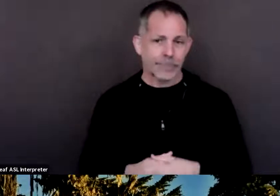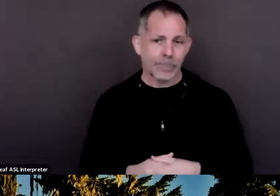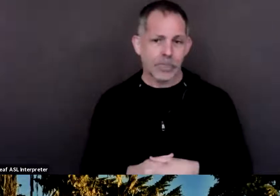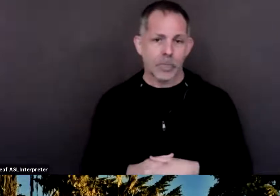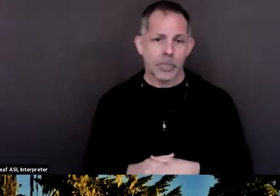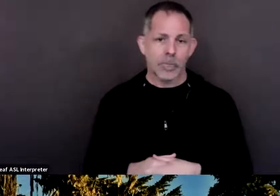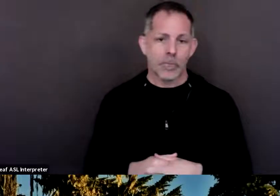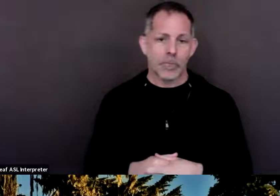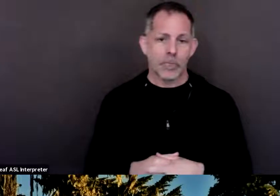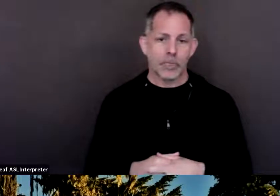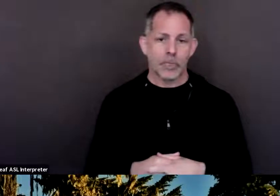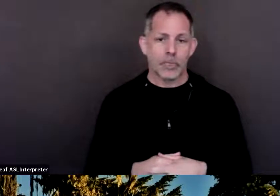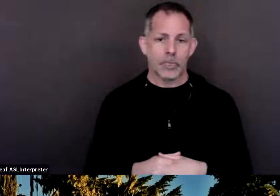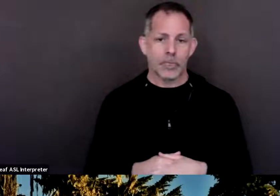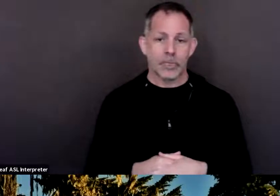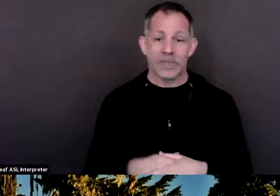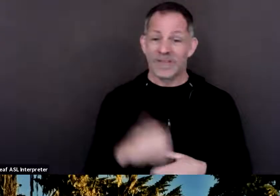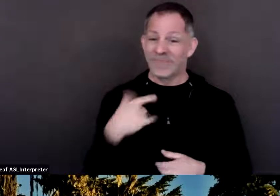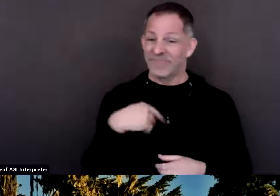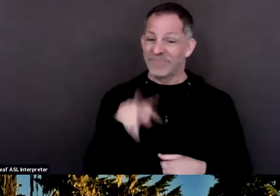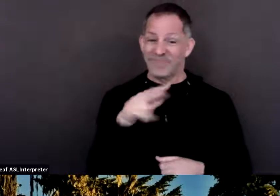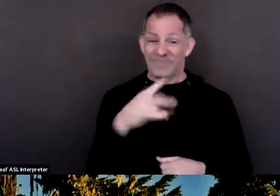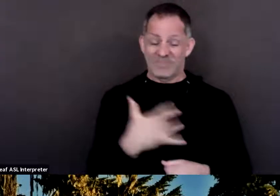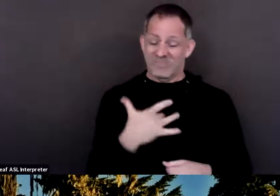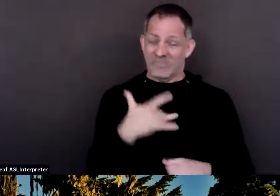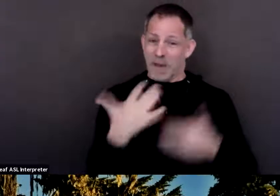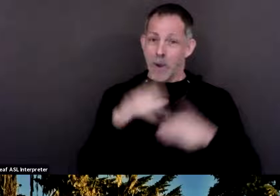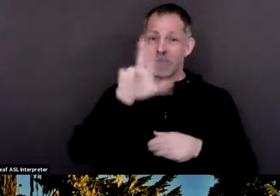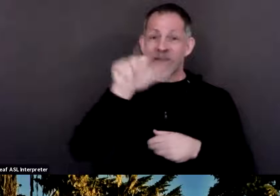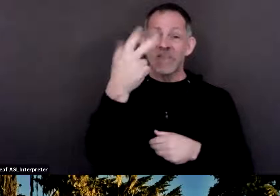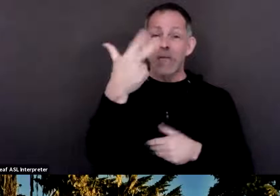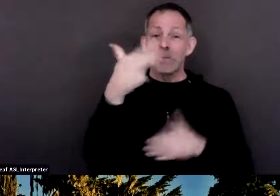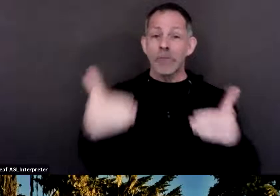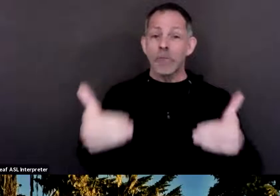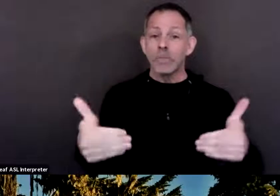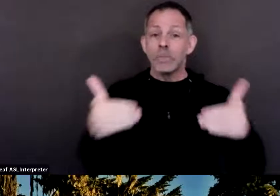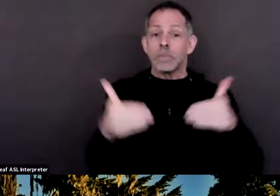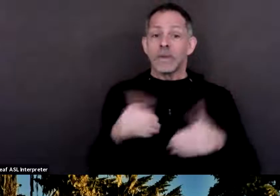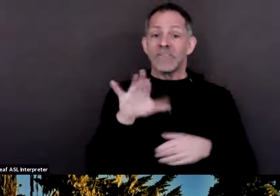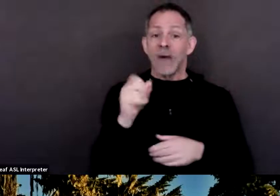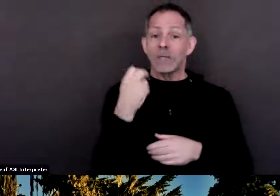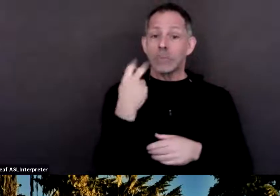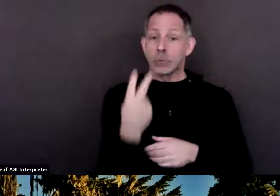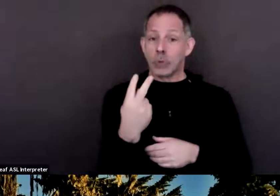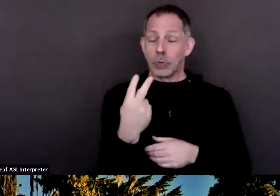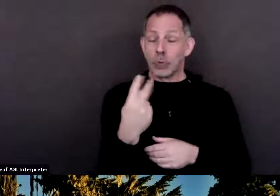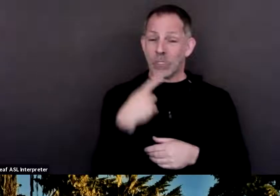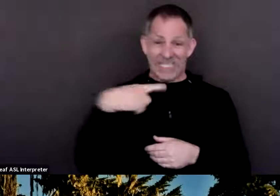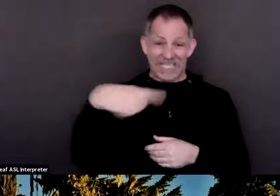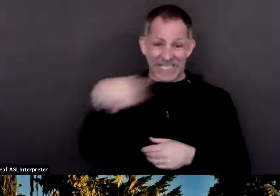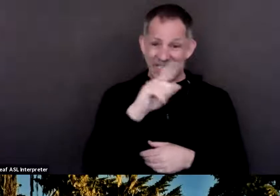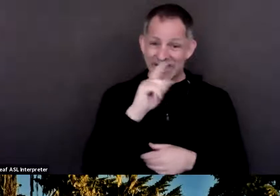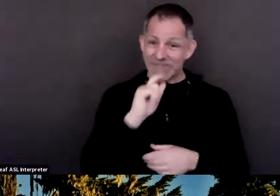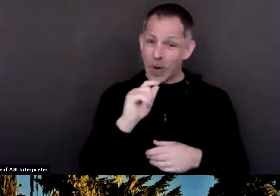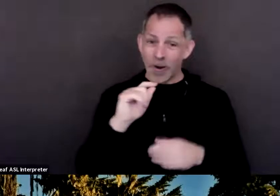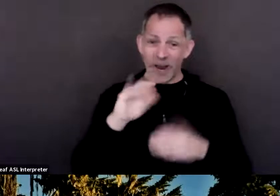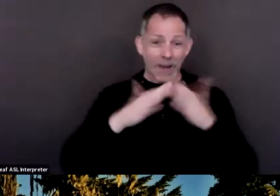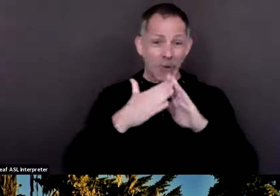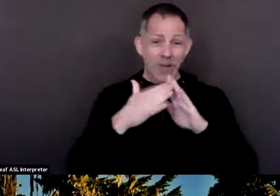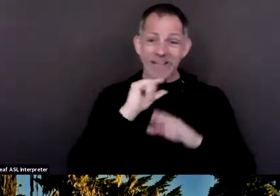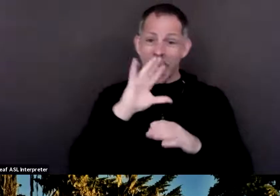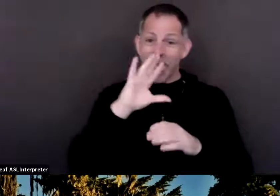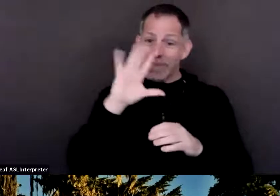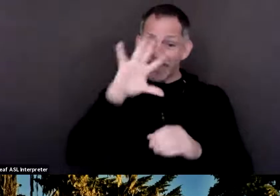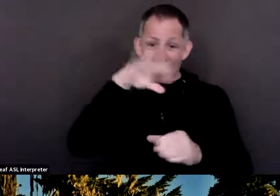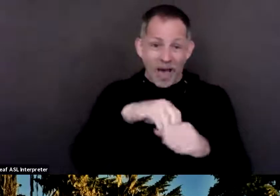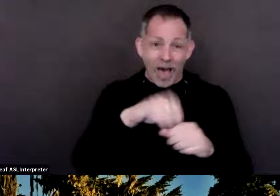again. And unmitigated, these trends could land us back in phase 1 not long thereafter. If you look back at the third wave,